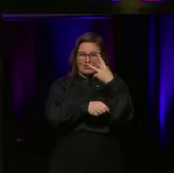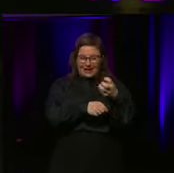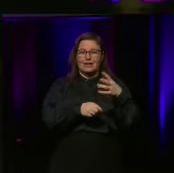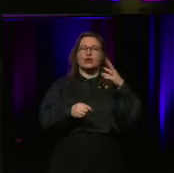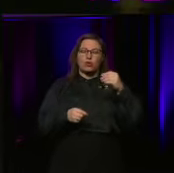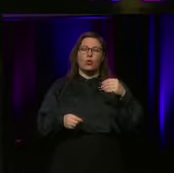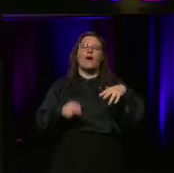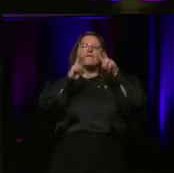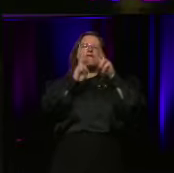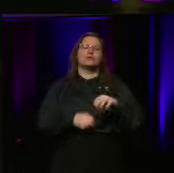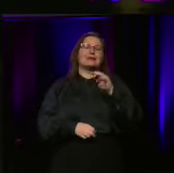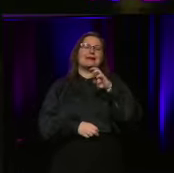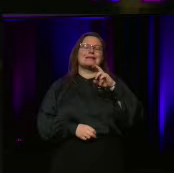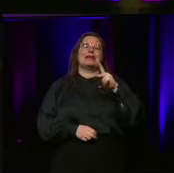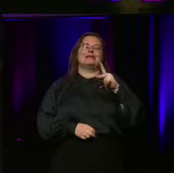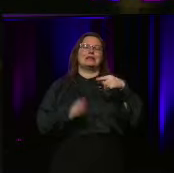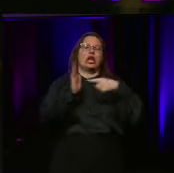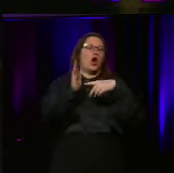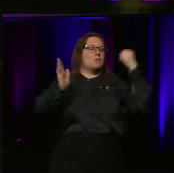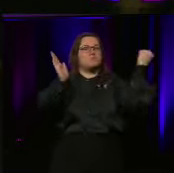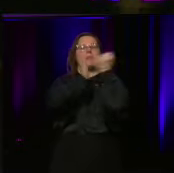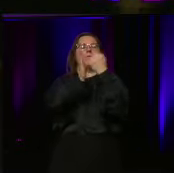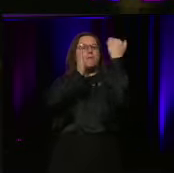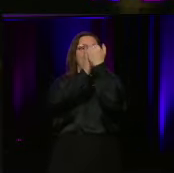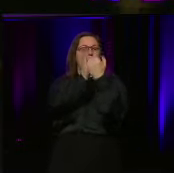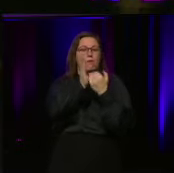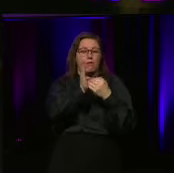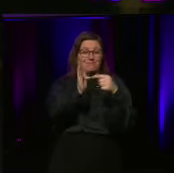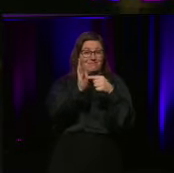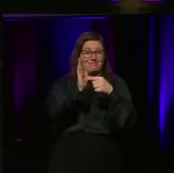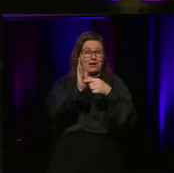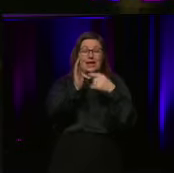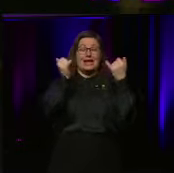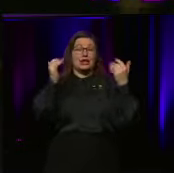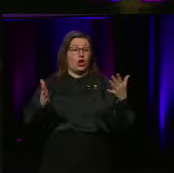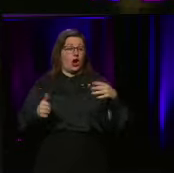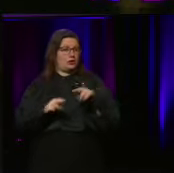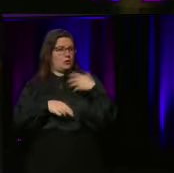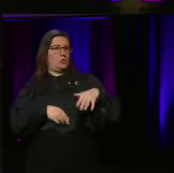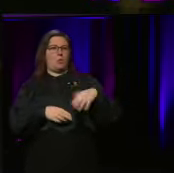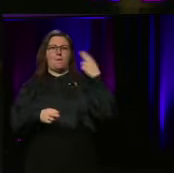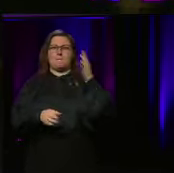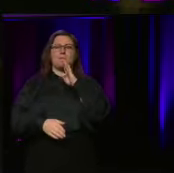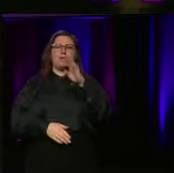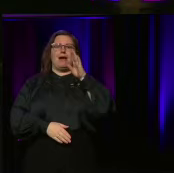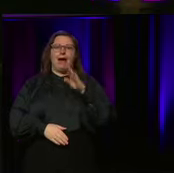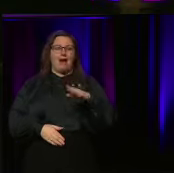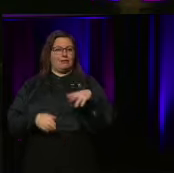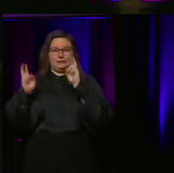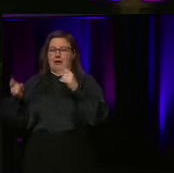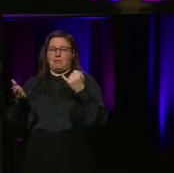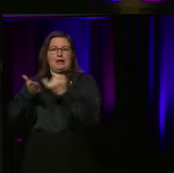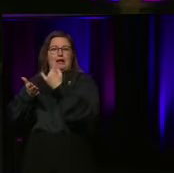with informed consent and all these things that now today are very modern in research